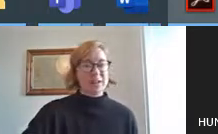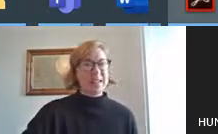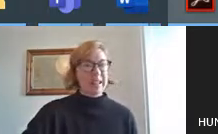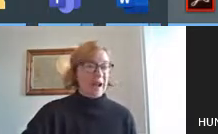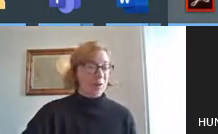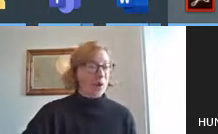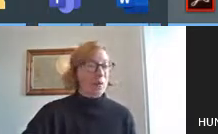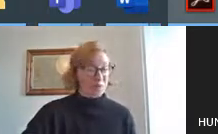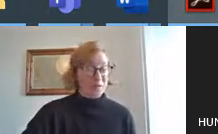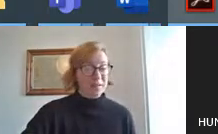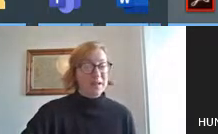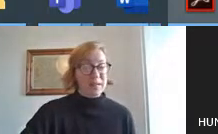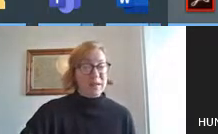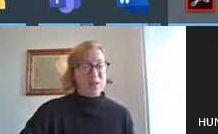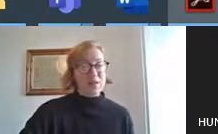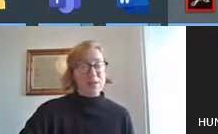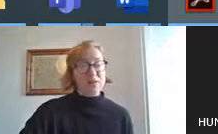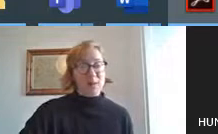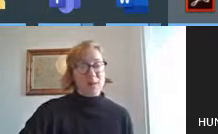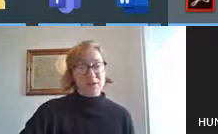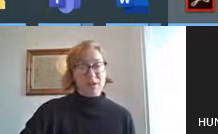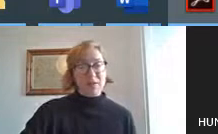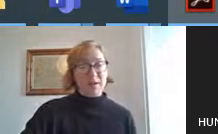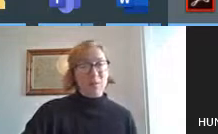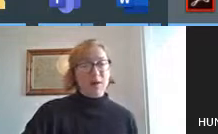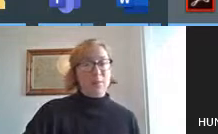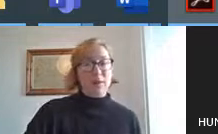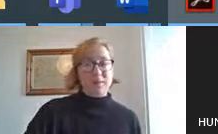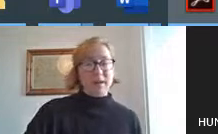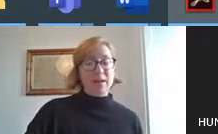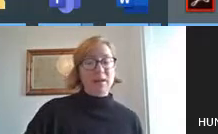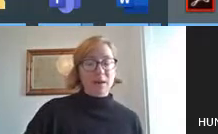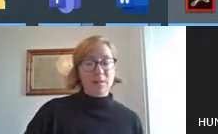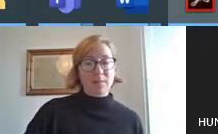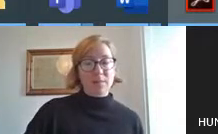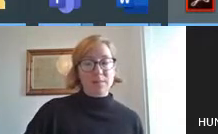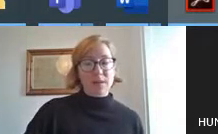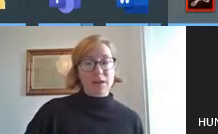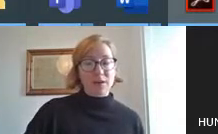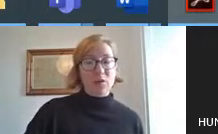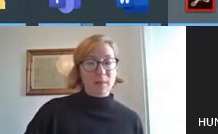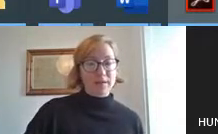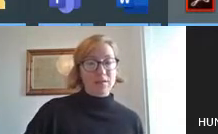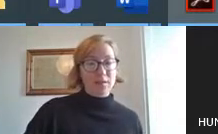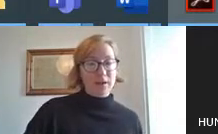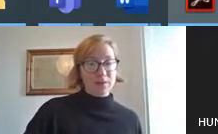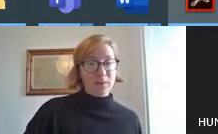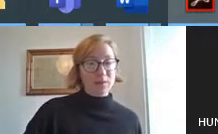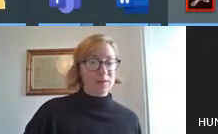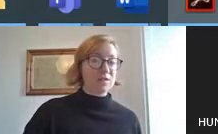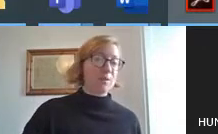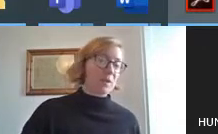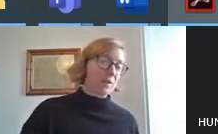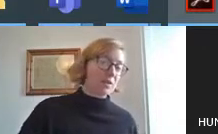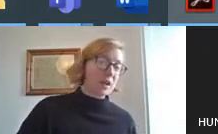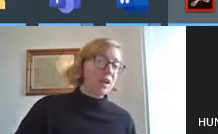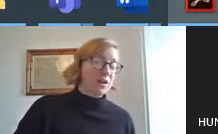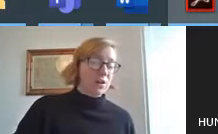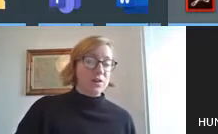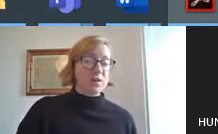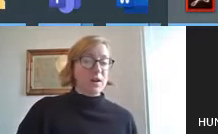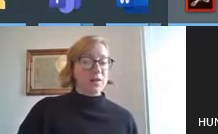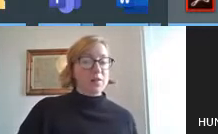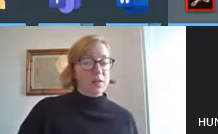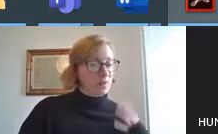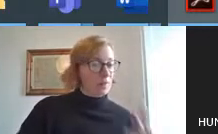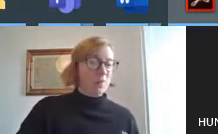So you can kind of tick how often they're used by the child's network and maybe any kind of comments on there as well. So this could be used,